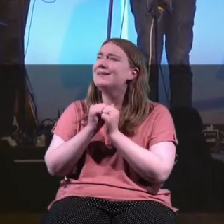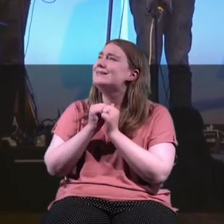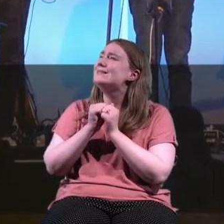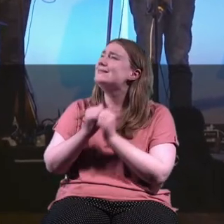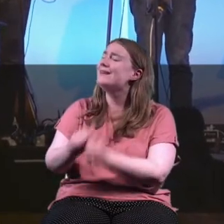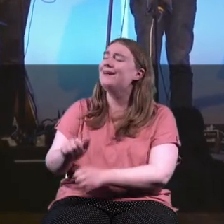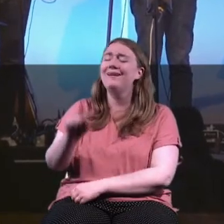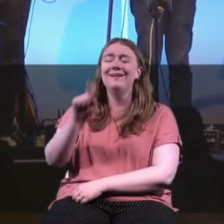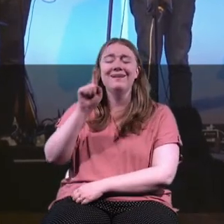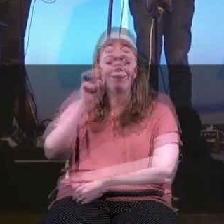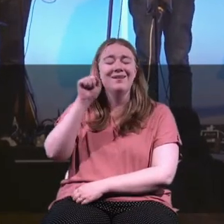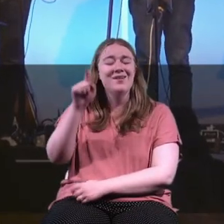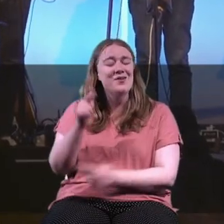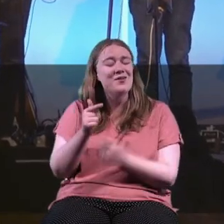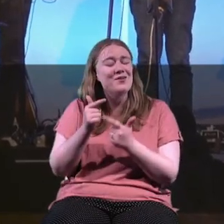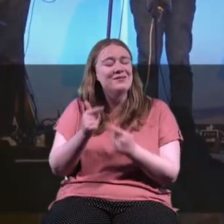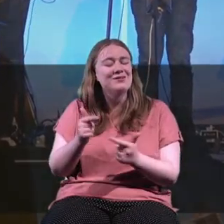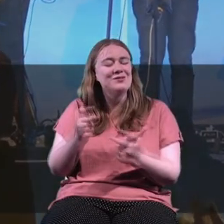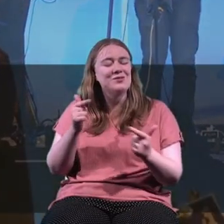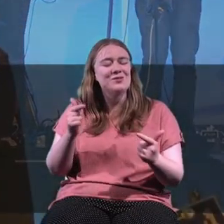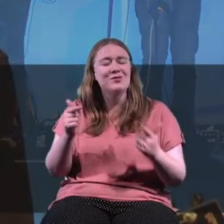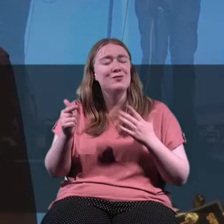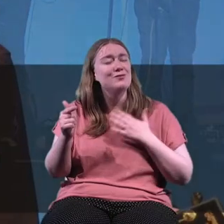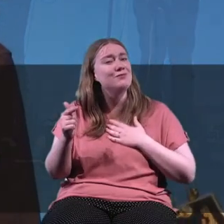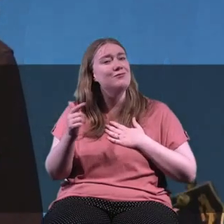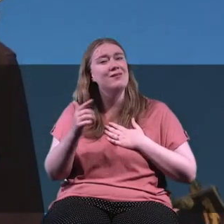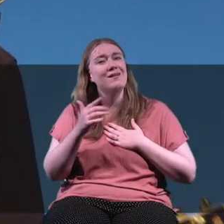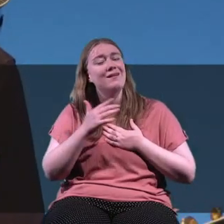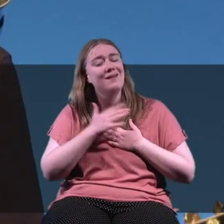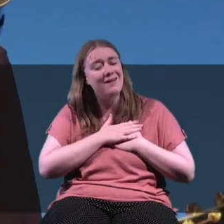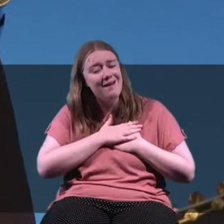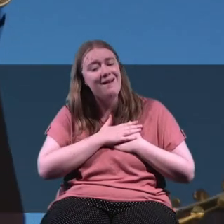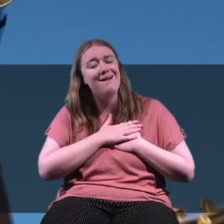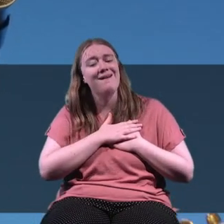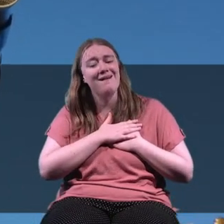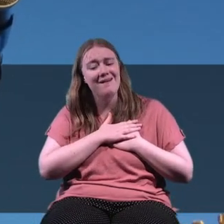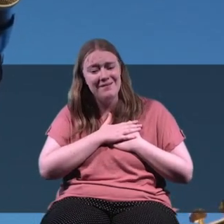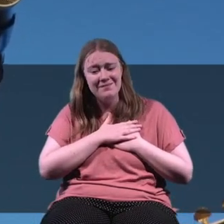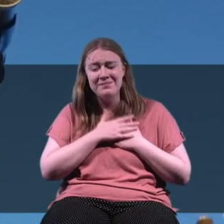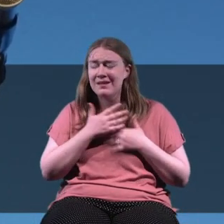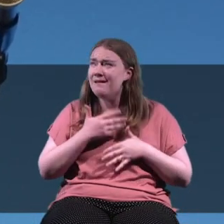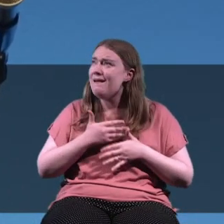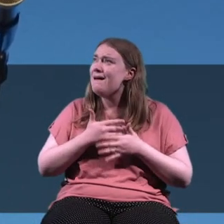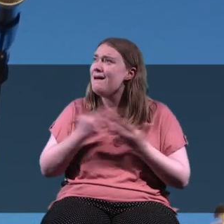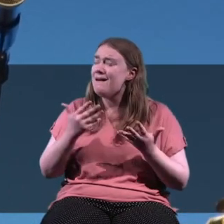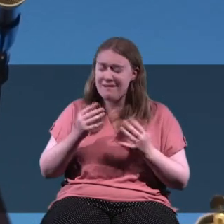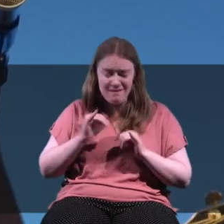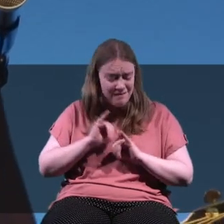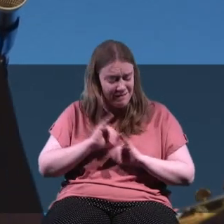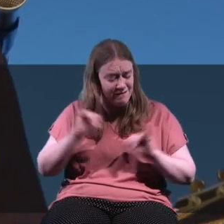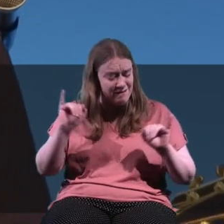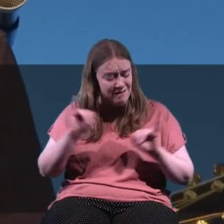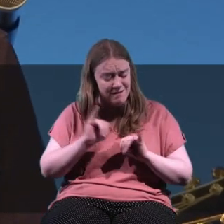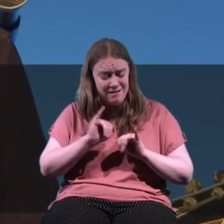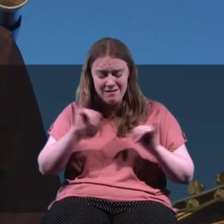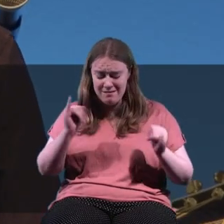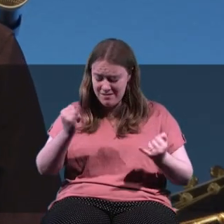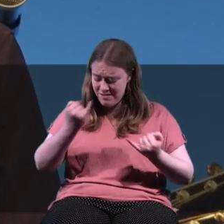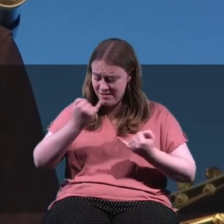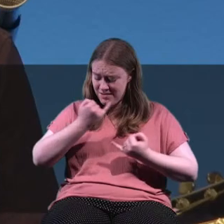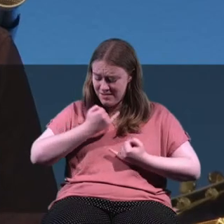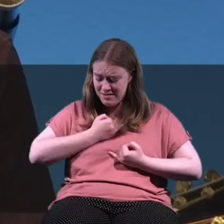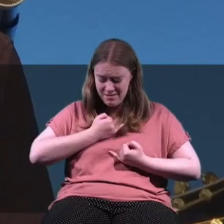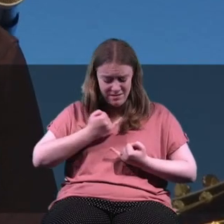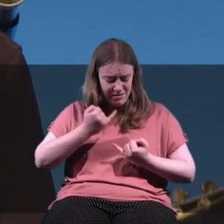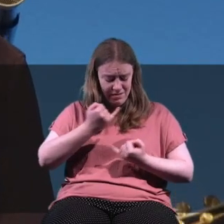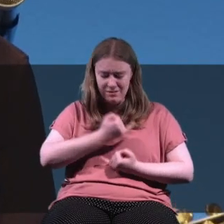the sake of your great love. Wash